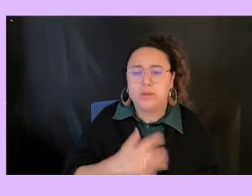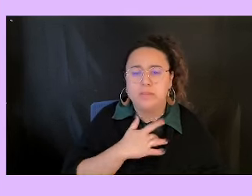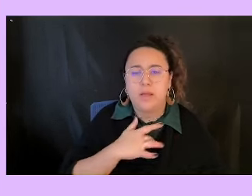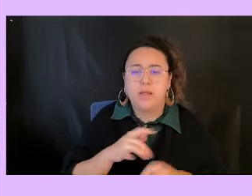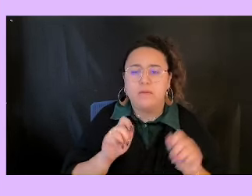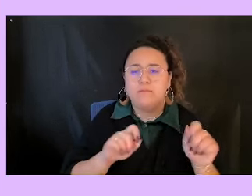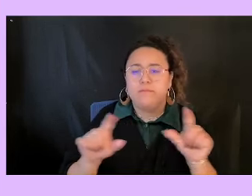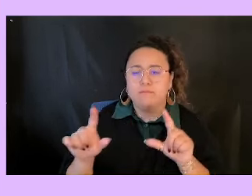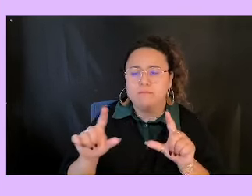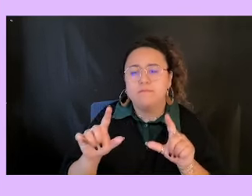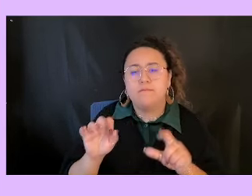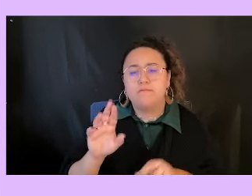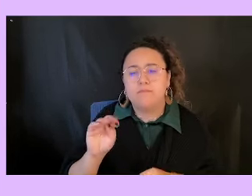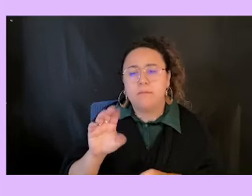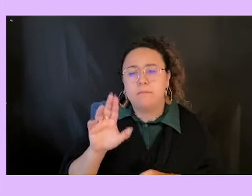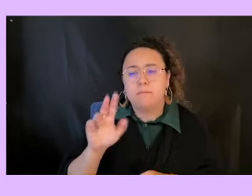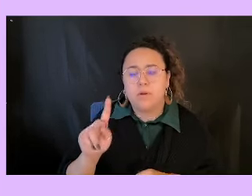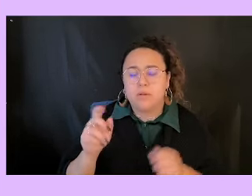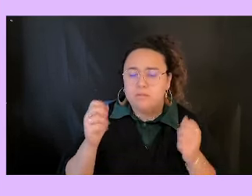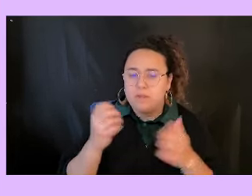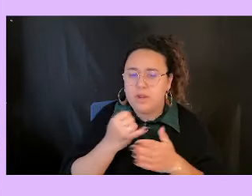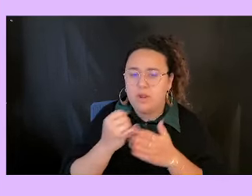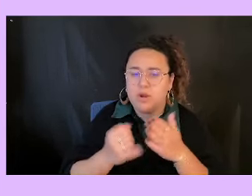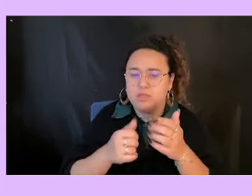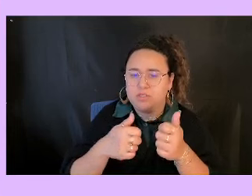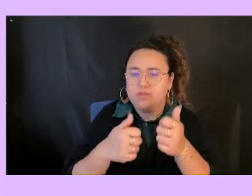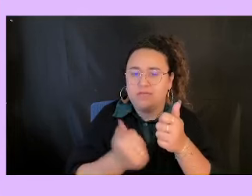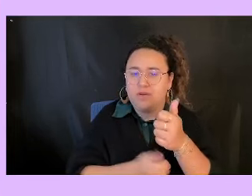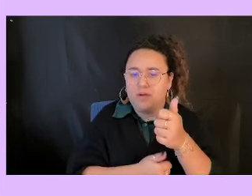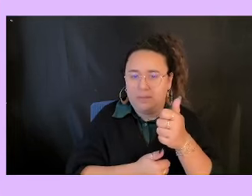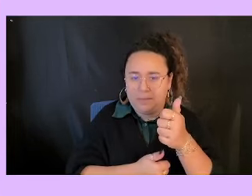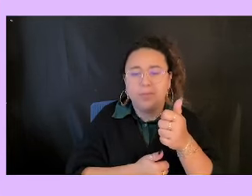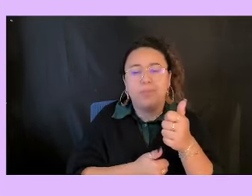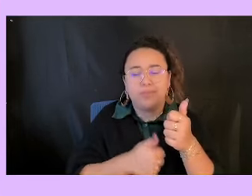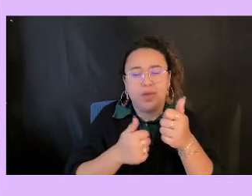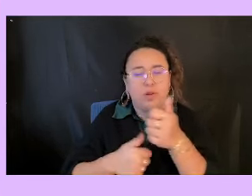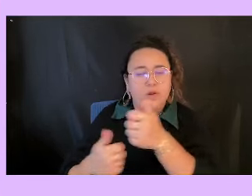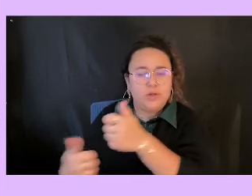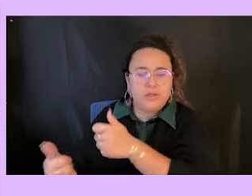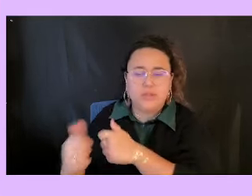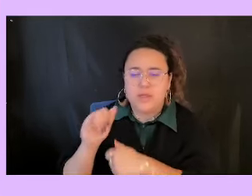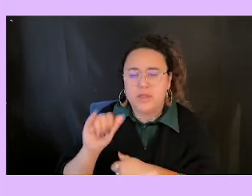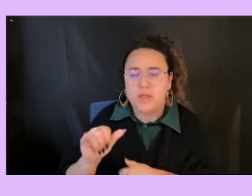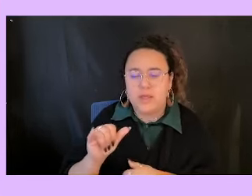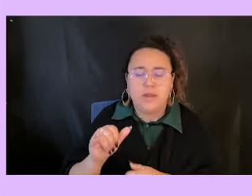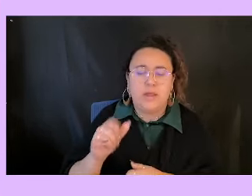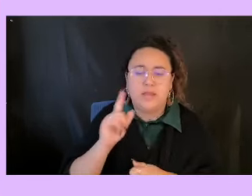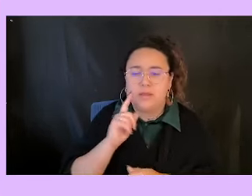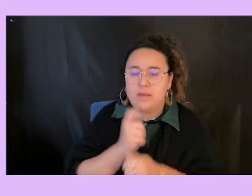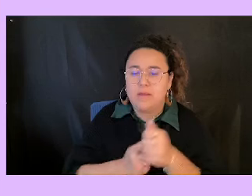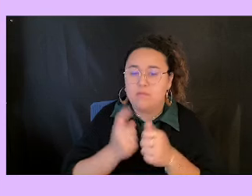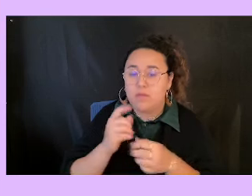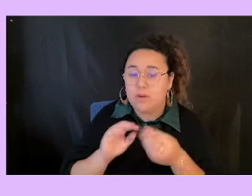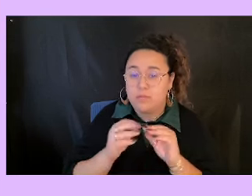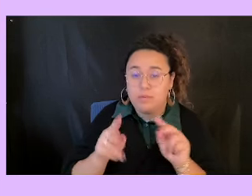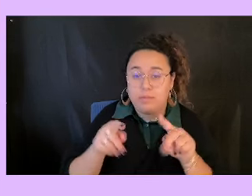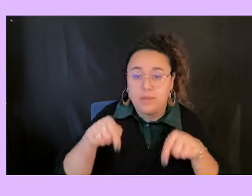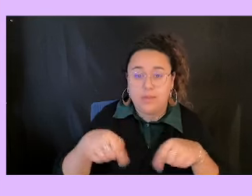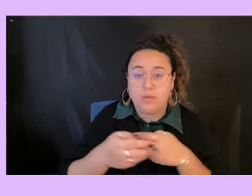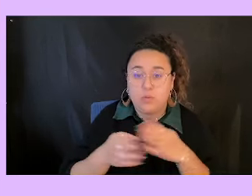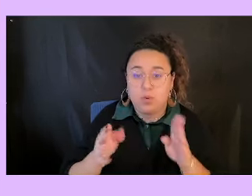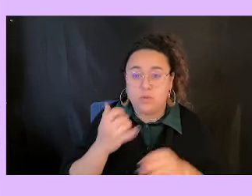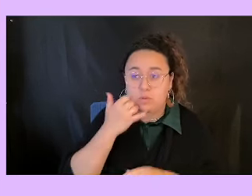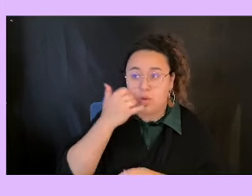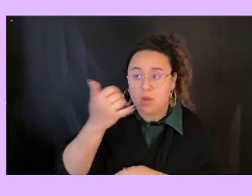lot of different kinds of artistic work can fall under. And if just like everybody, you know, the number of people in this room picked up the phone to the